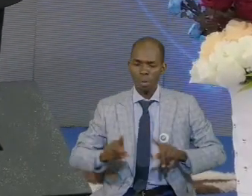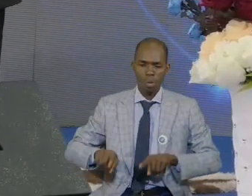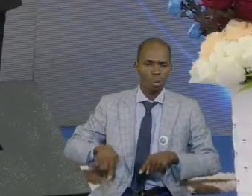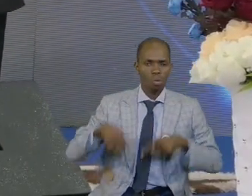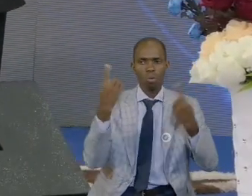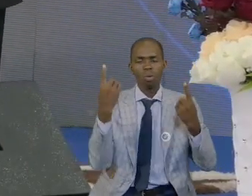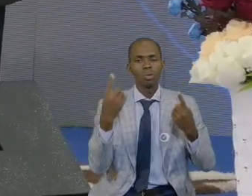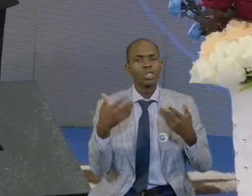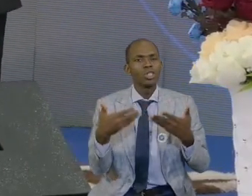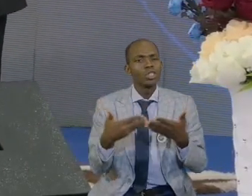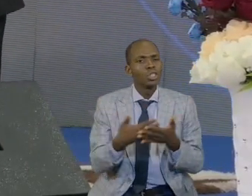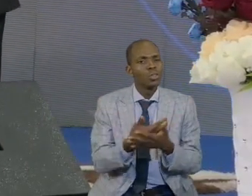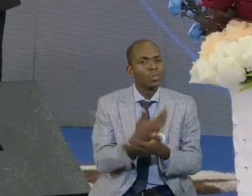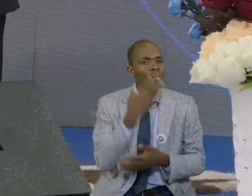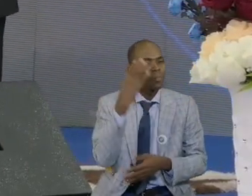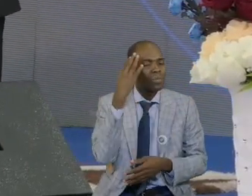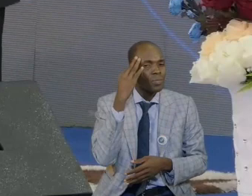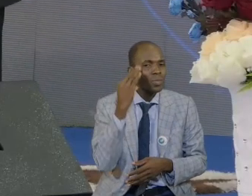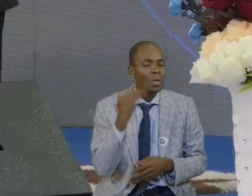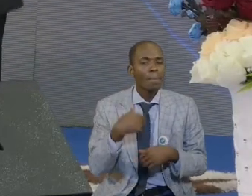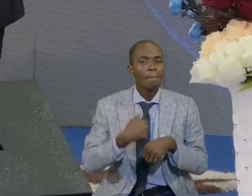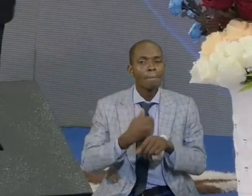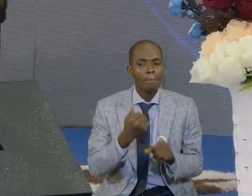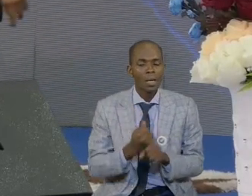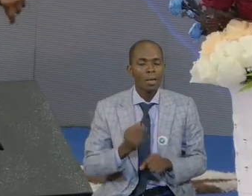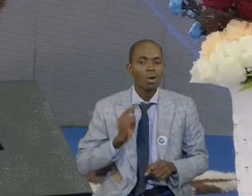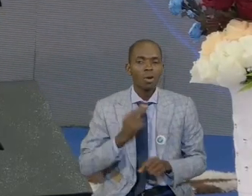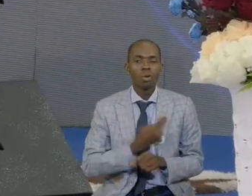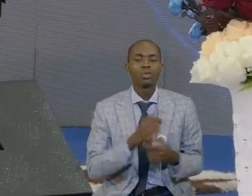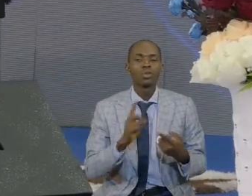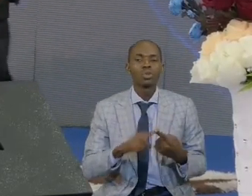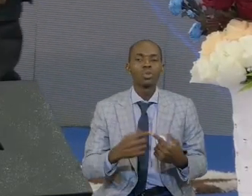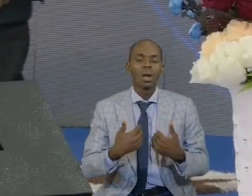New experiences make us to fear.